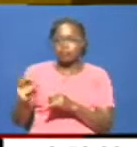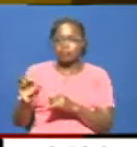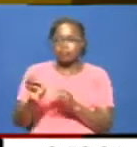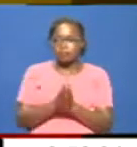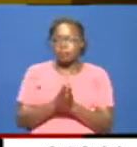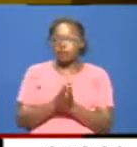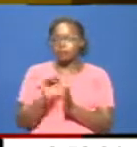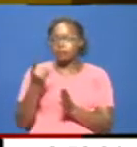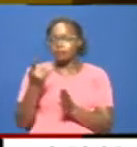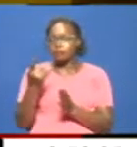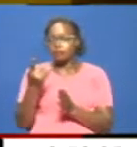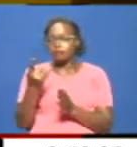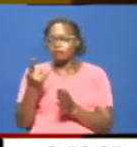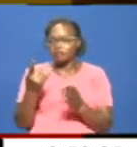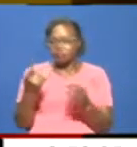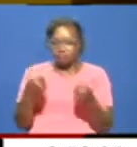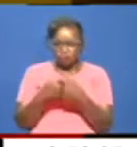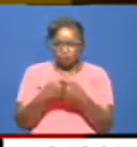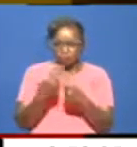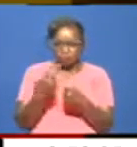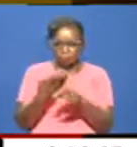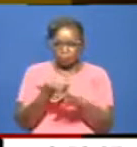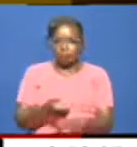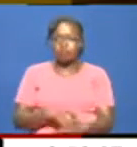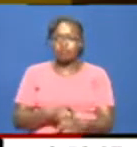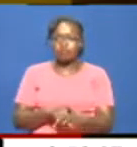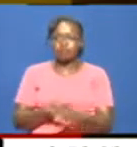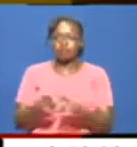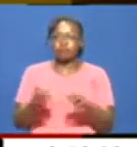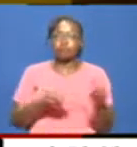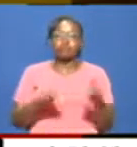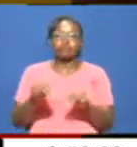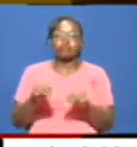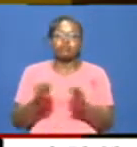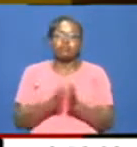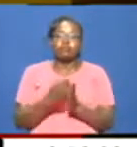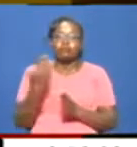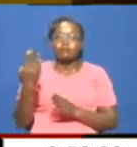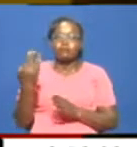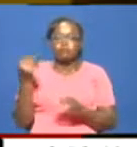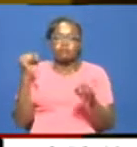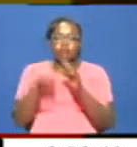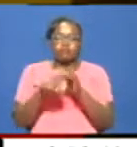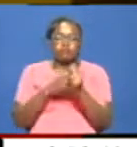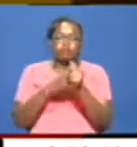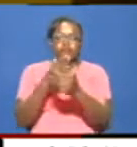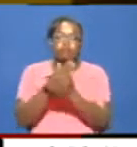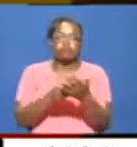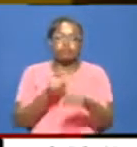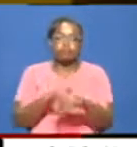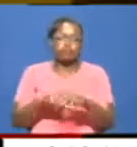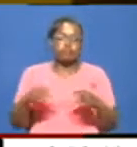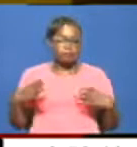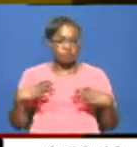two matches, had a difficult time against Cereals, but managed to take a four-goal lead into the halftime break. Cecilia Kitheo